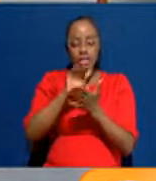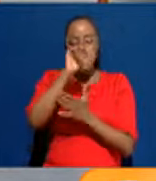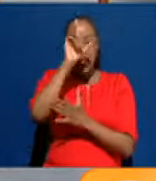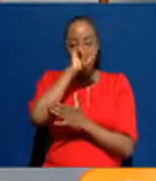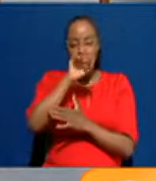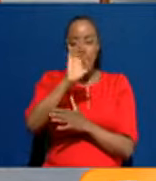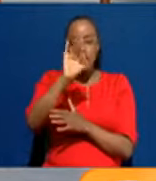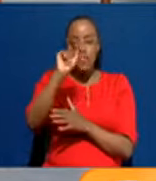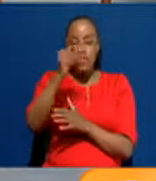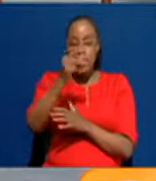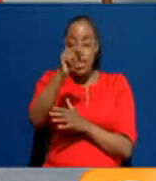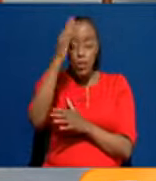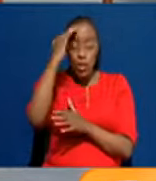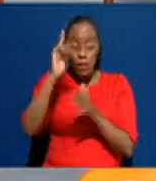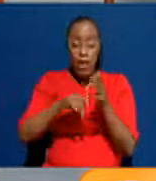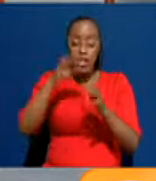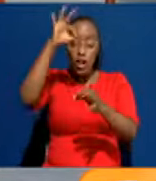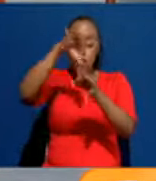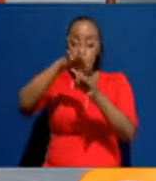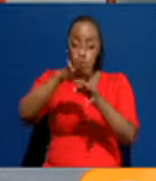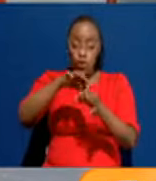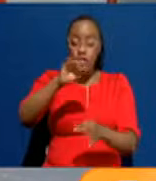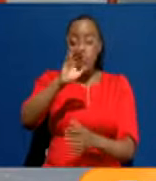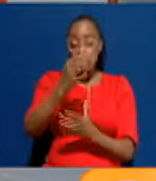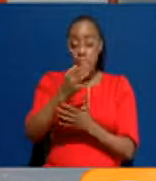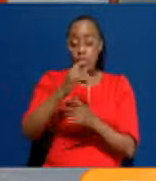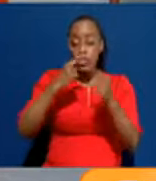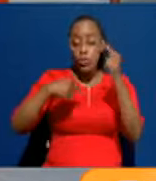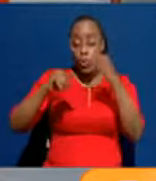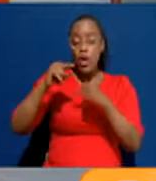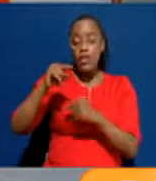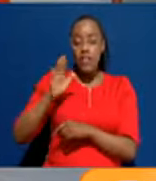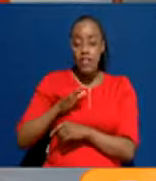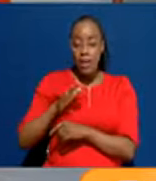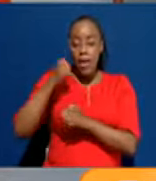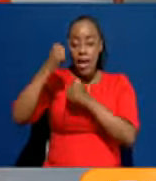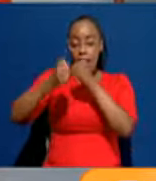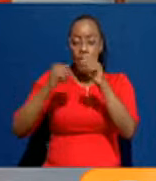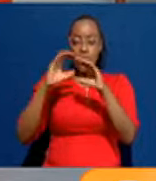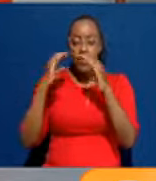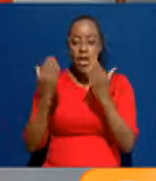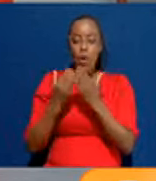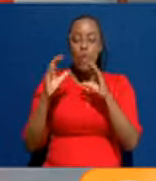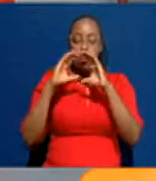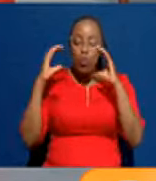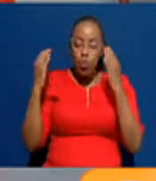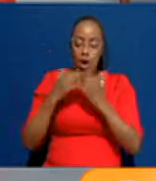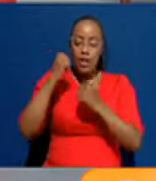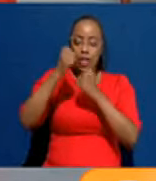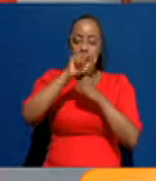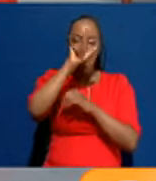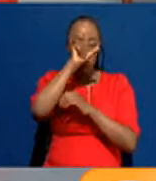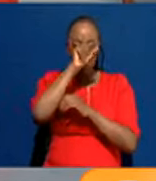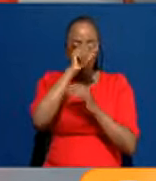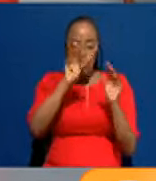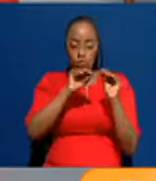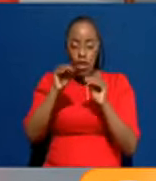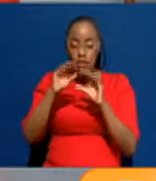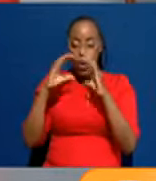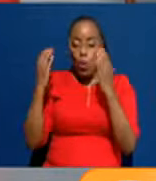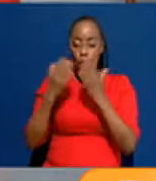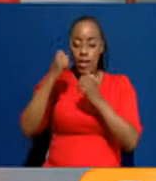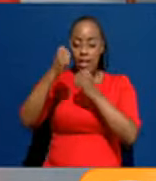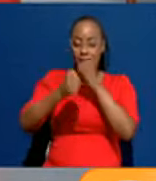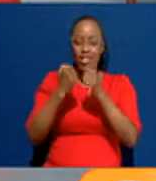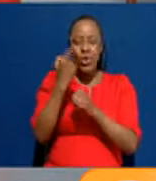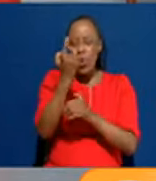is Faith. Keep your... Remember, vote for her to win the Female Athlete of the Year, World Athletics. On Twitter, go to World Athletics,